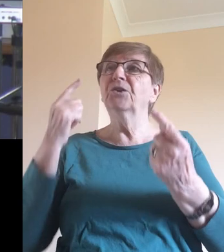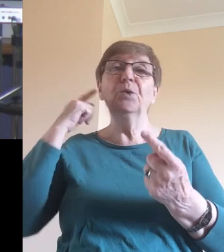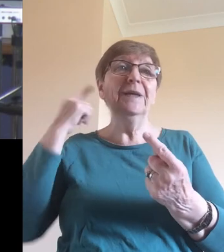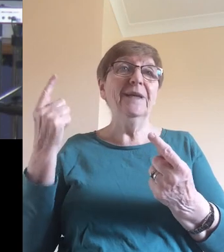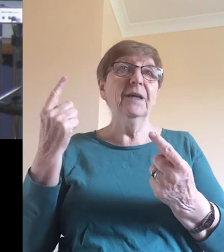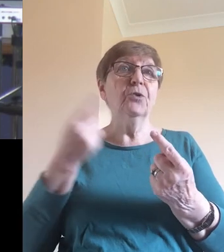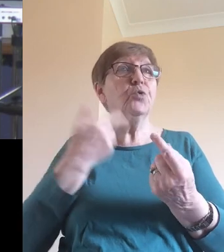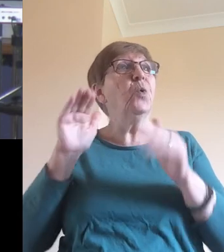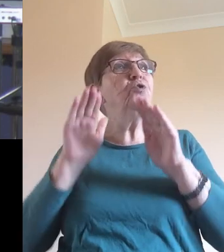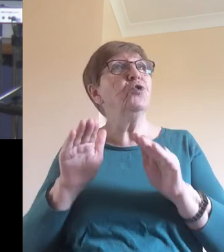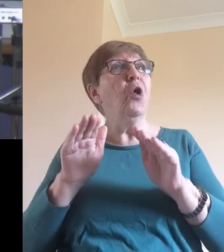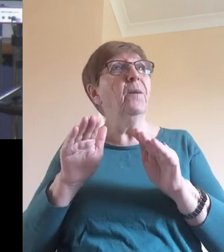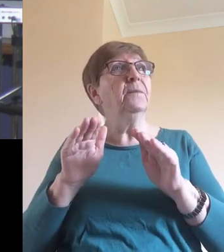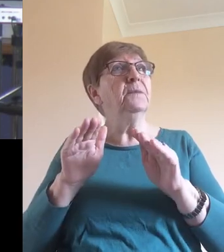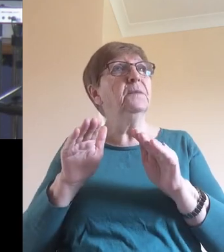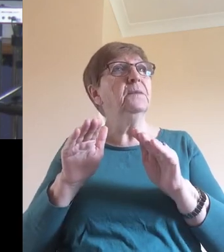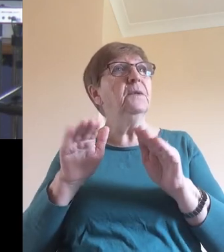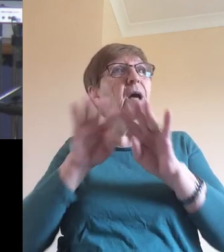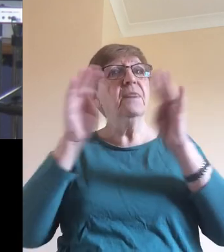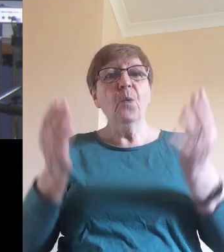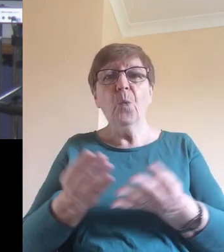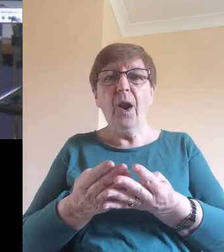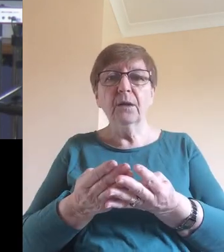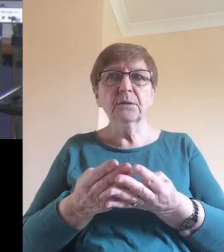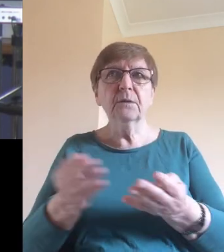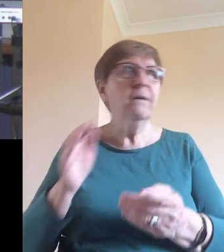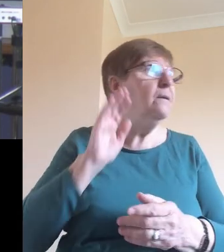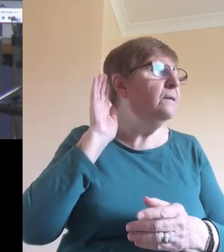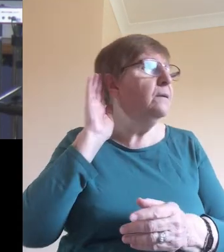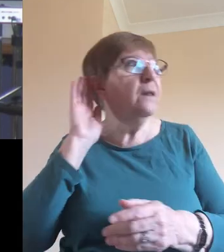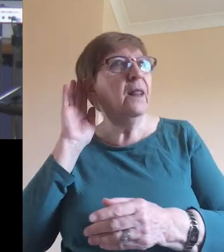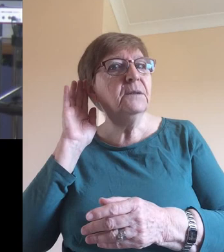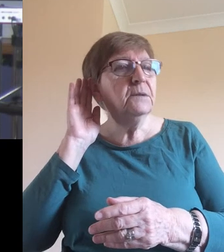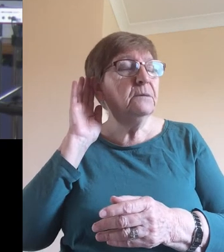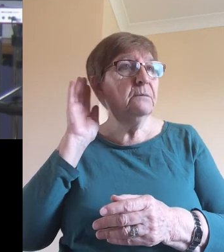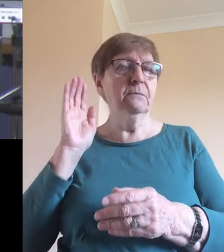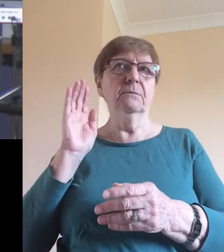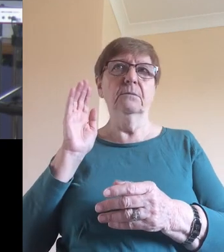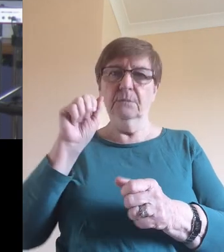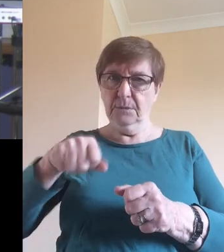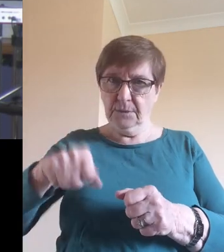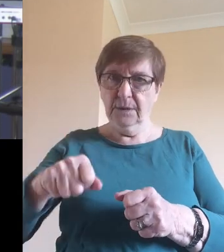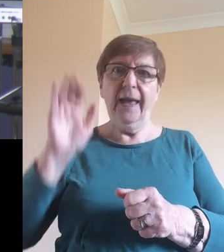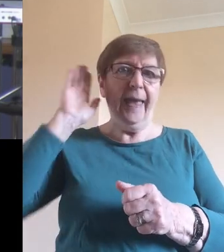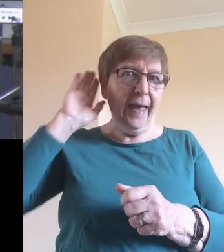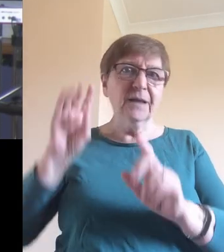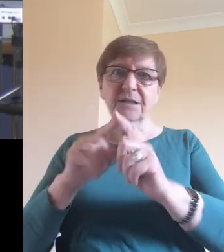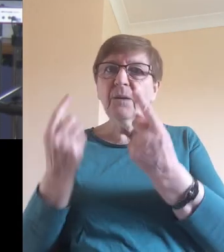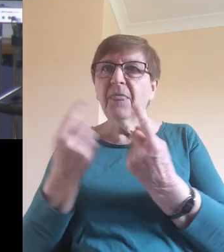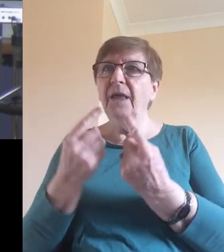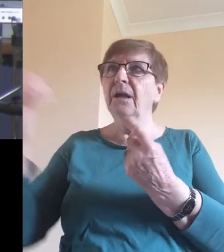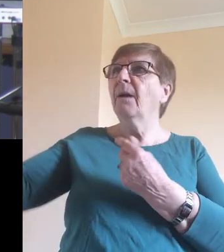it paused, and the world put a hand to its ear. And it did hear a sound coming through all